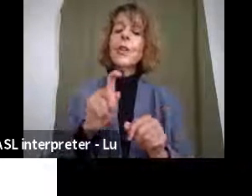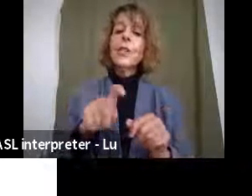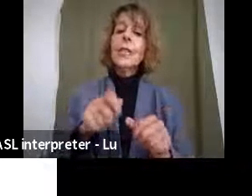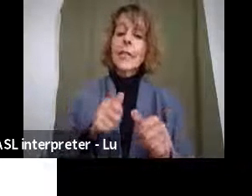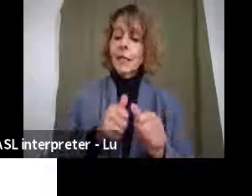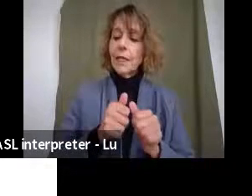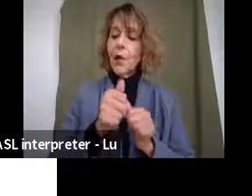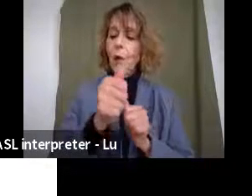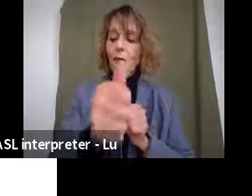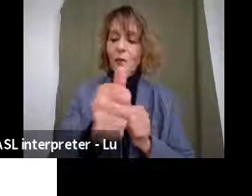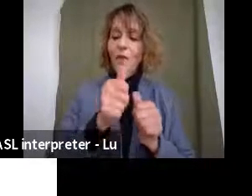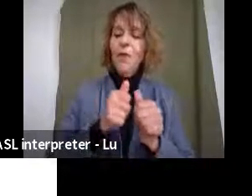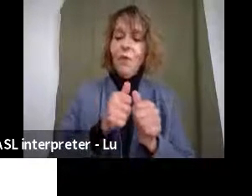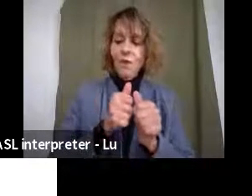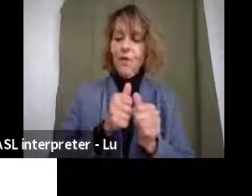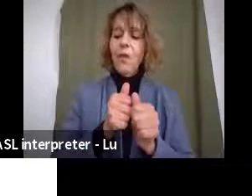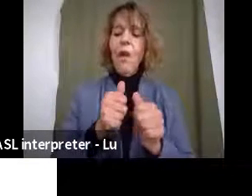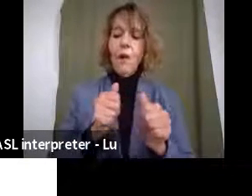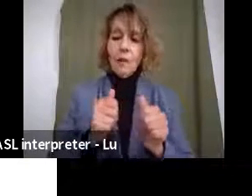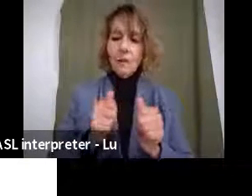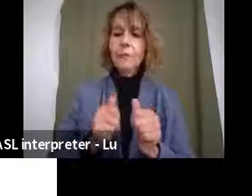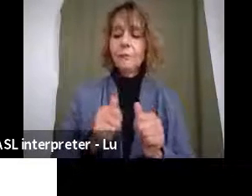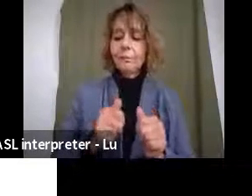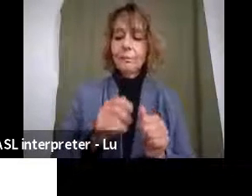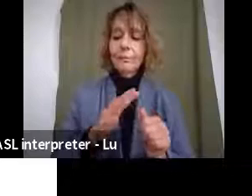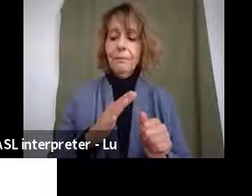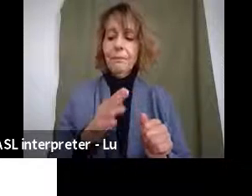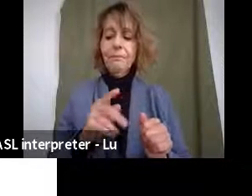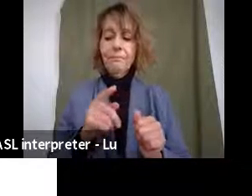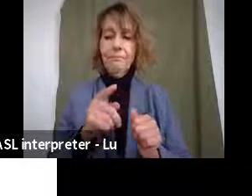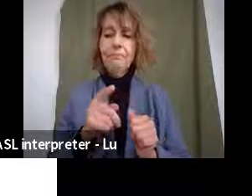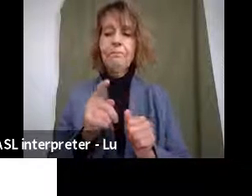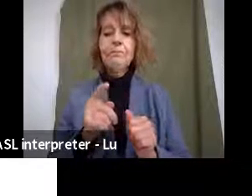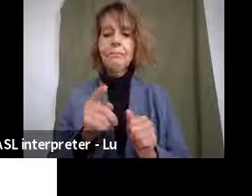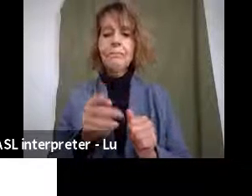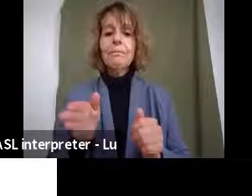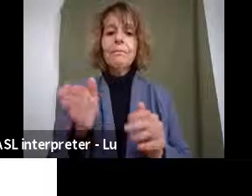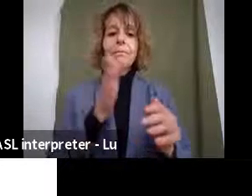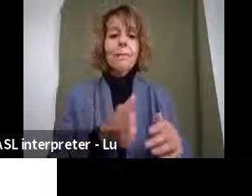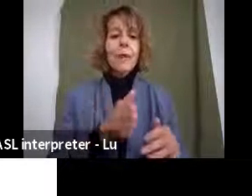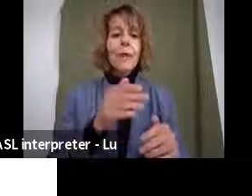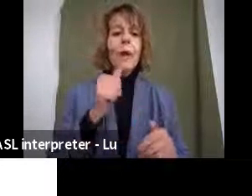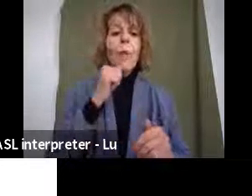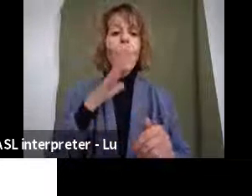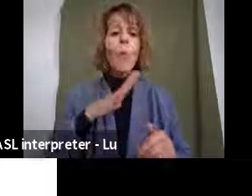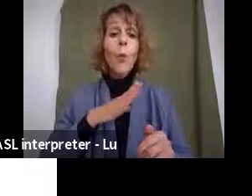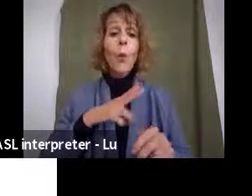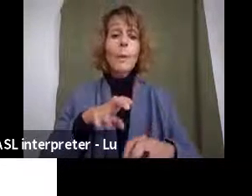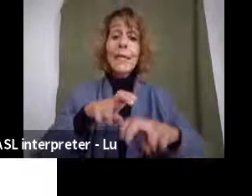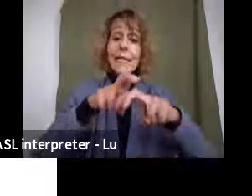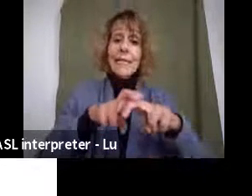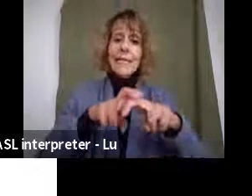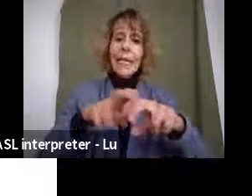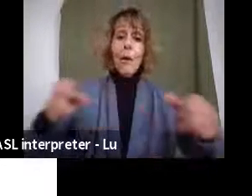design. The older lady has arthritis. She uses a walker. It's important to think about places